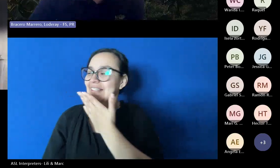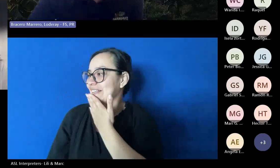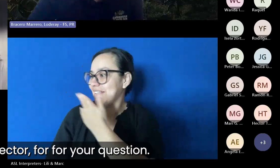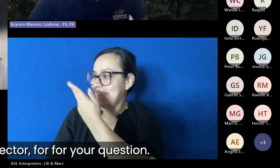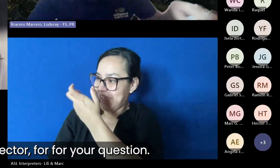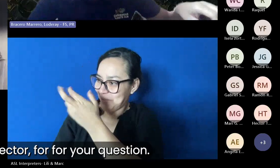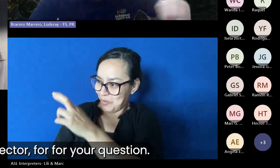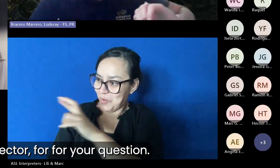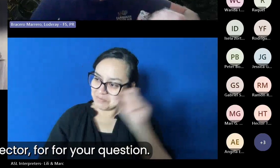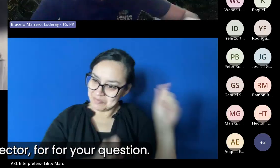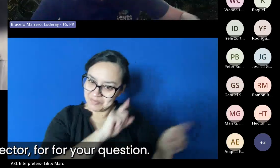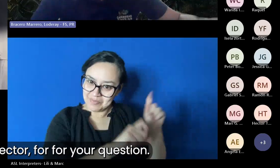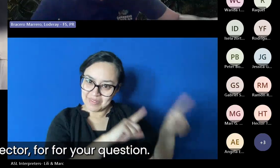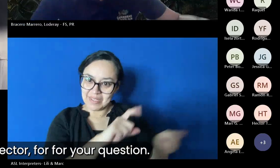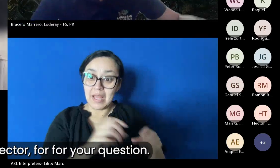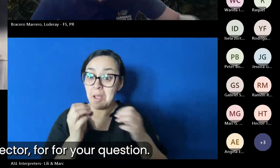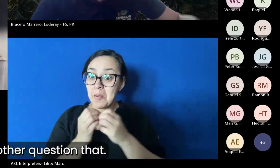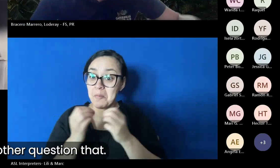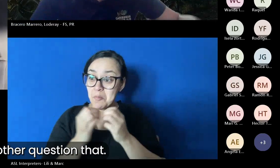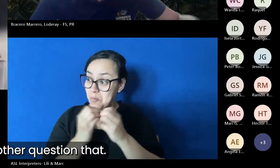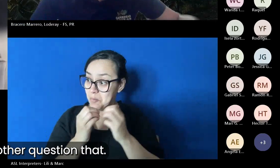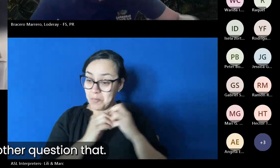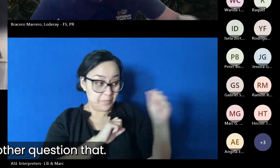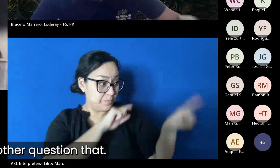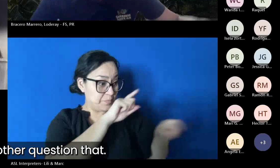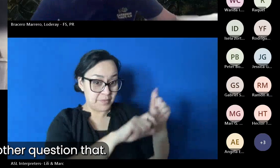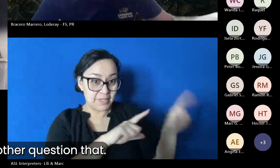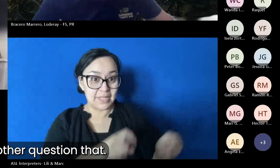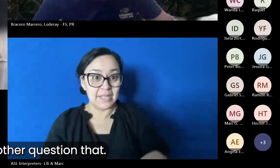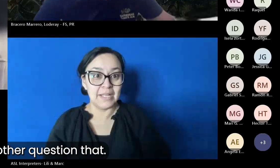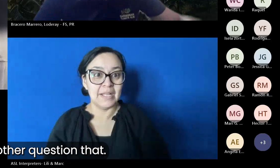Thank you, Hector, for your question. Any other question that?